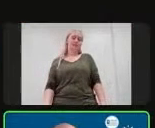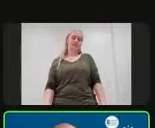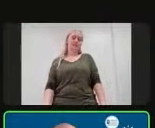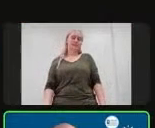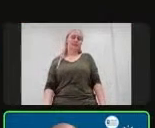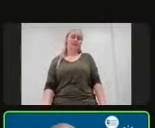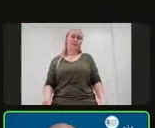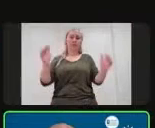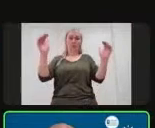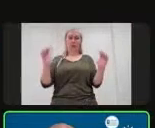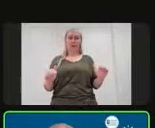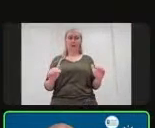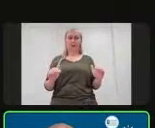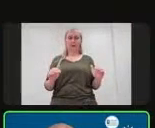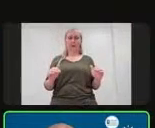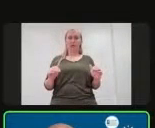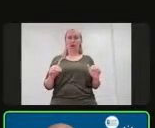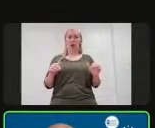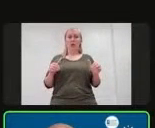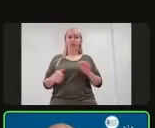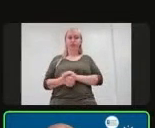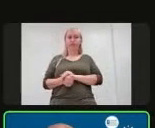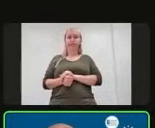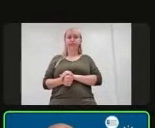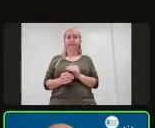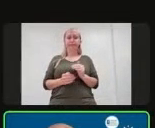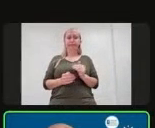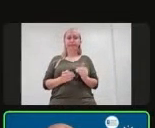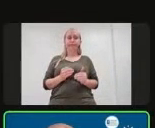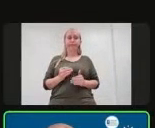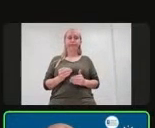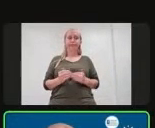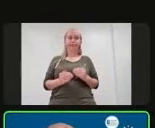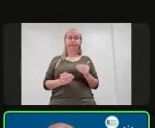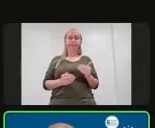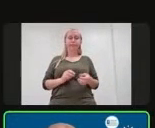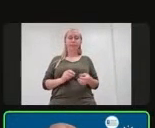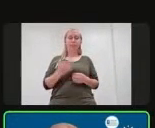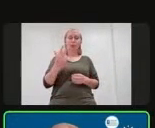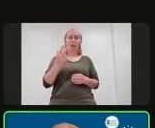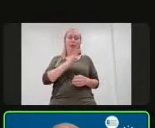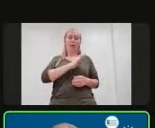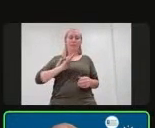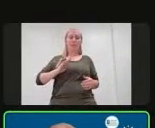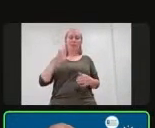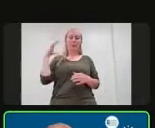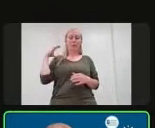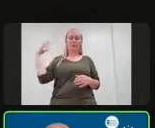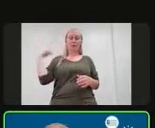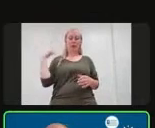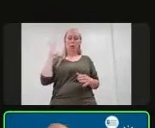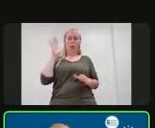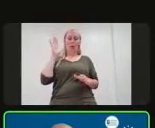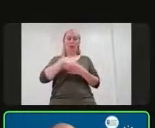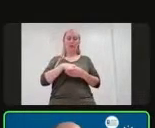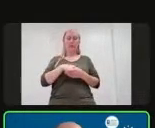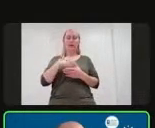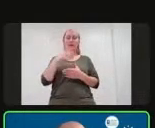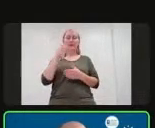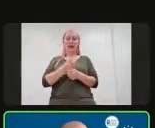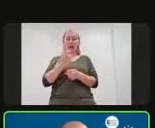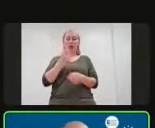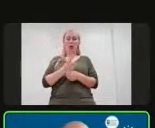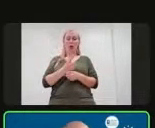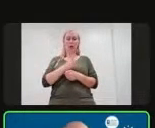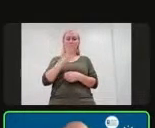Okay, moving on like a herd of turtles. Here we go. Number 3, the board and superintendent will participate annually in establishing goals. Who